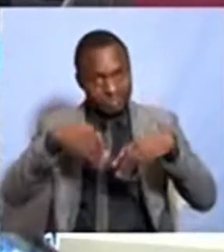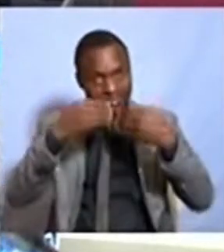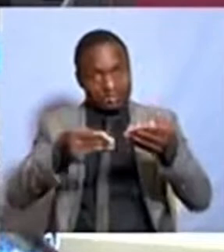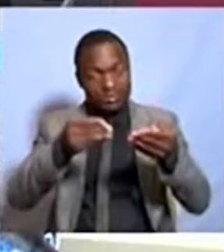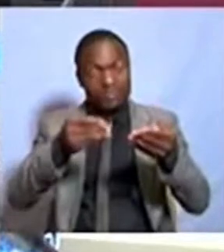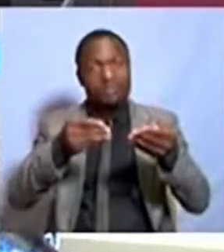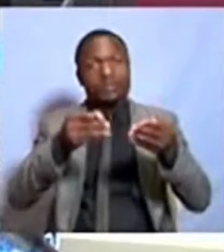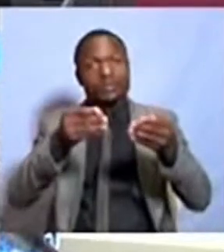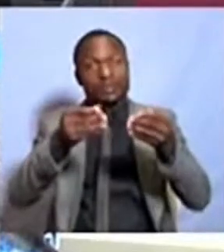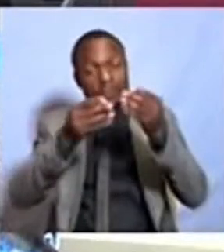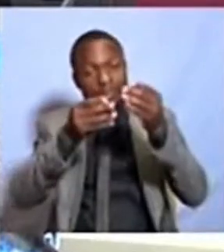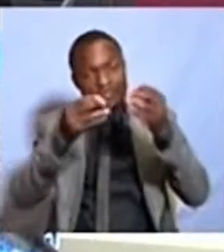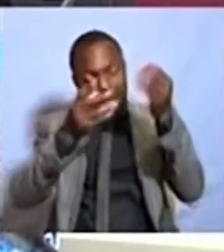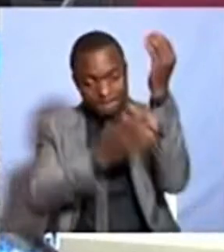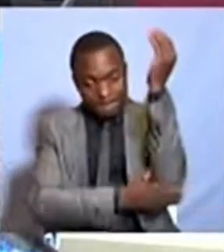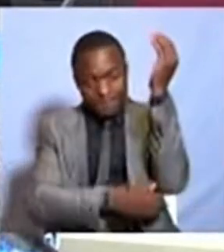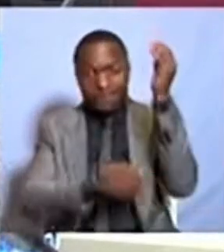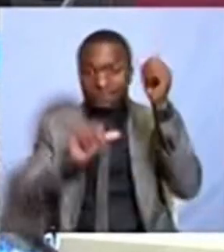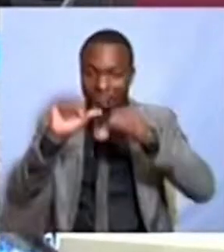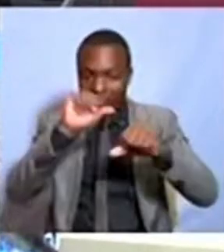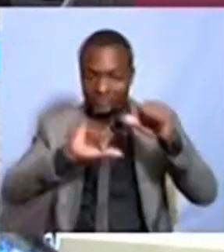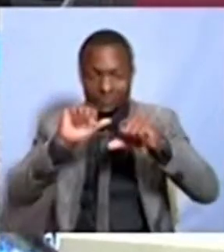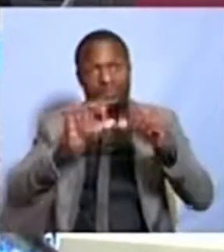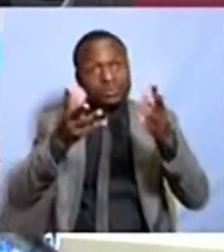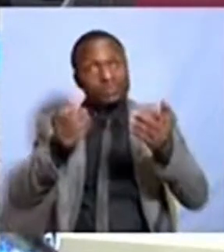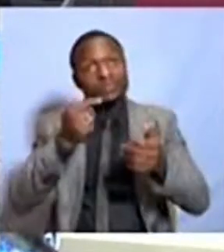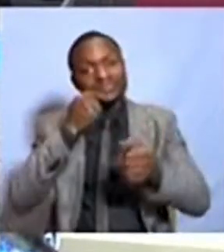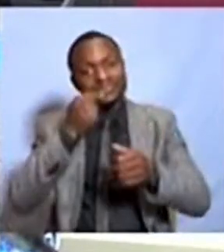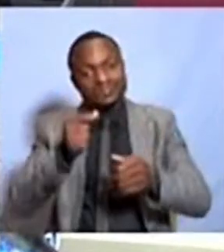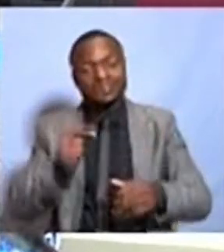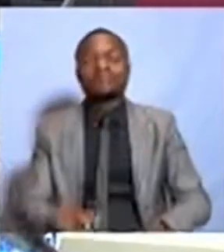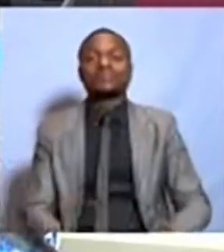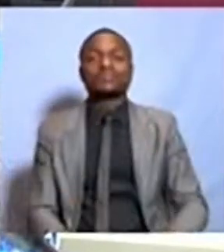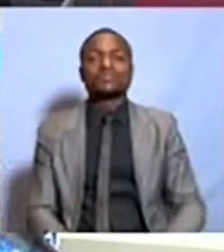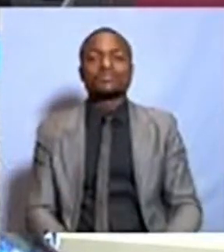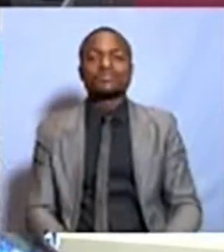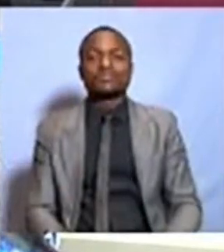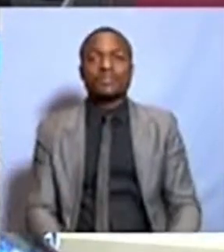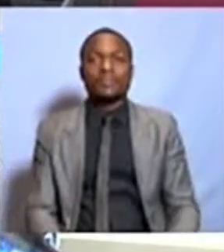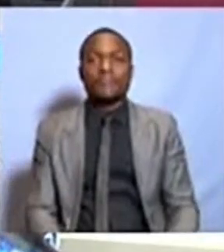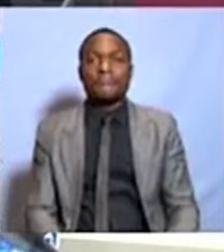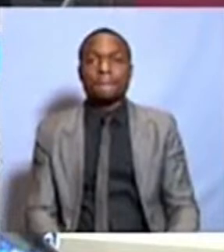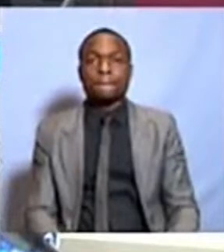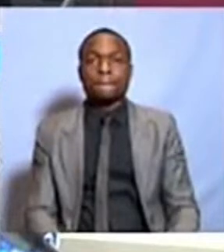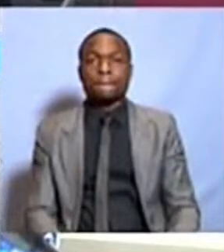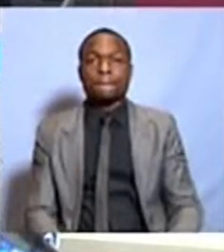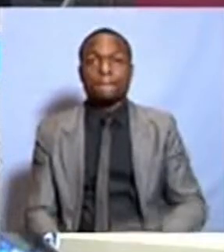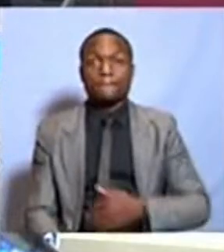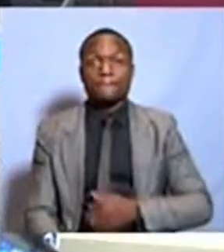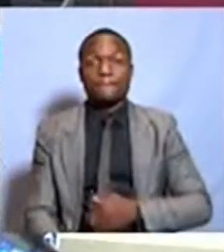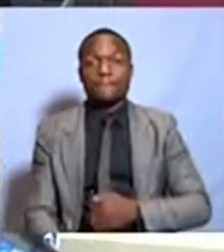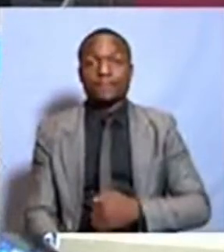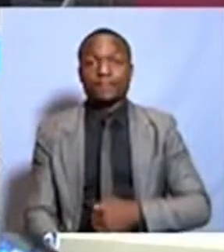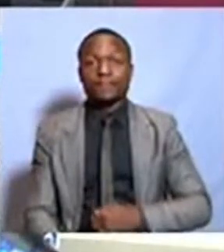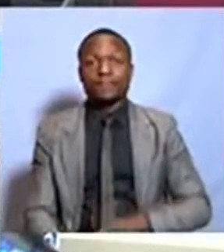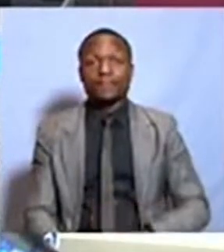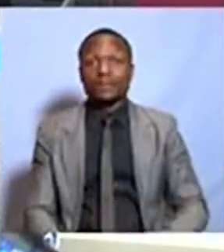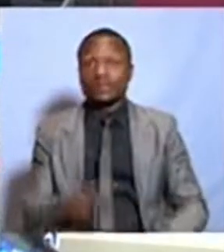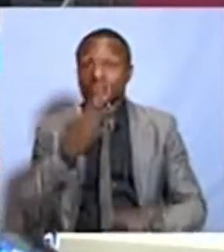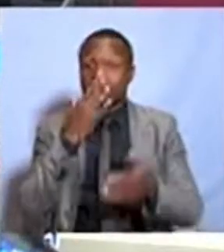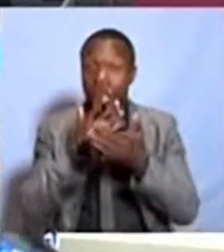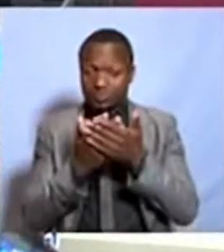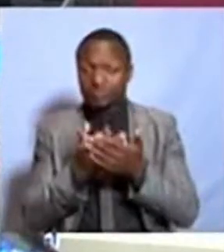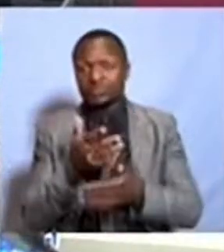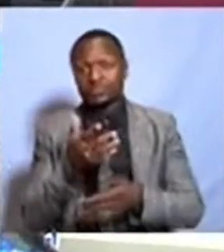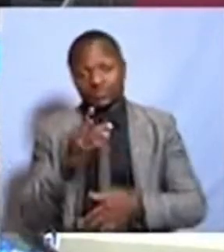the poverty assessment. I would also like to say that it's been a bitter sweet feeling, or a